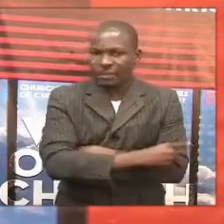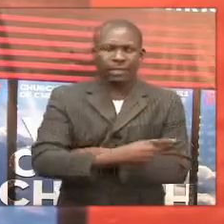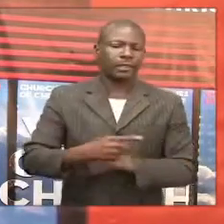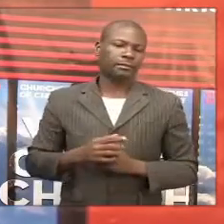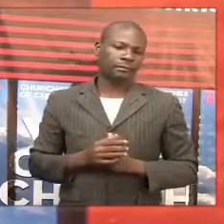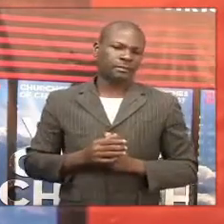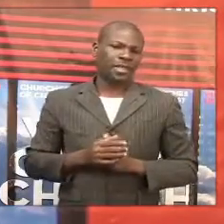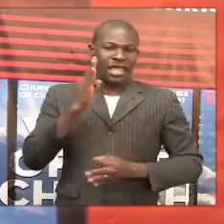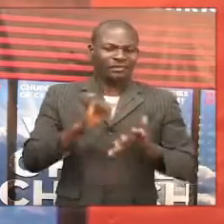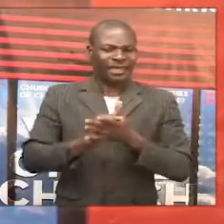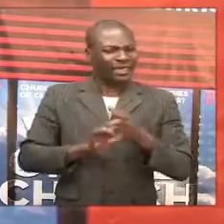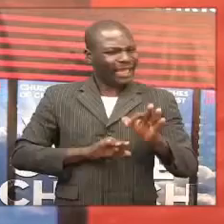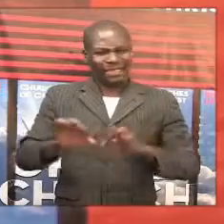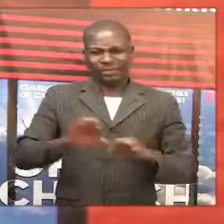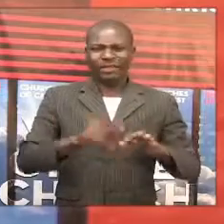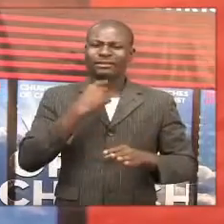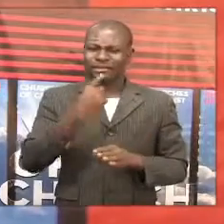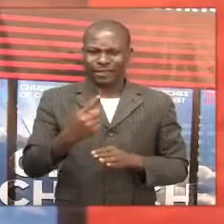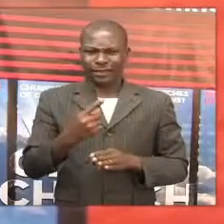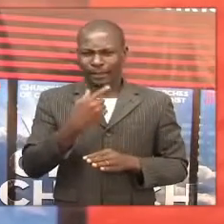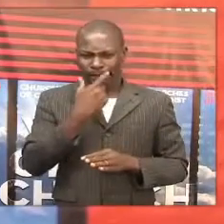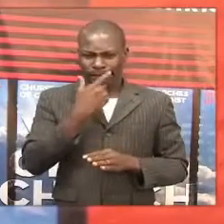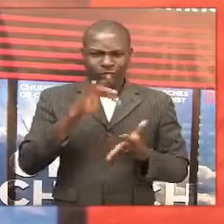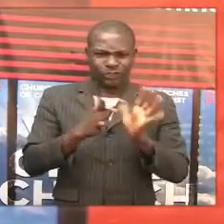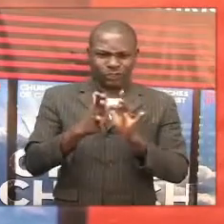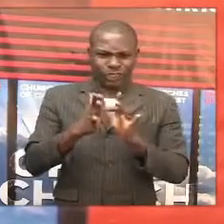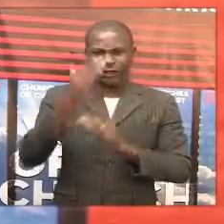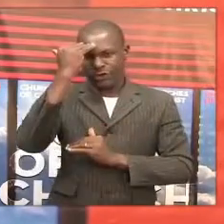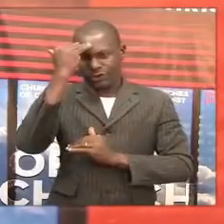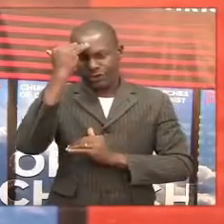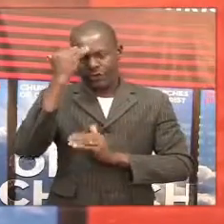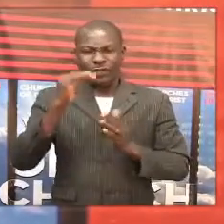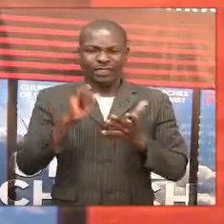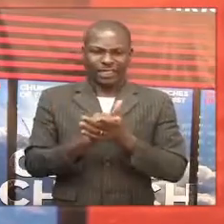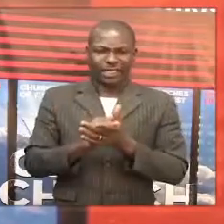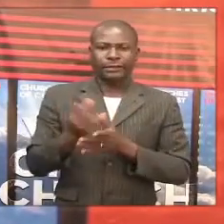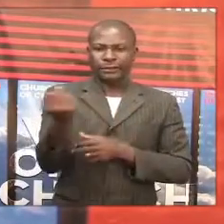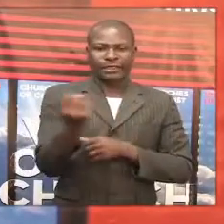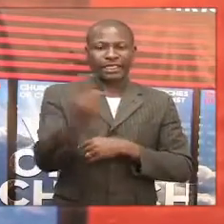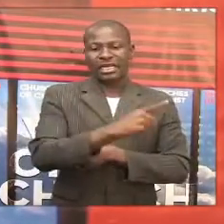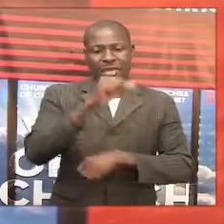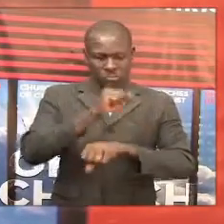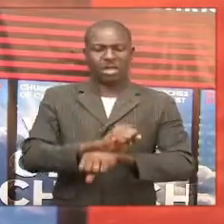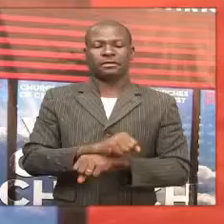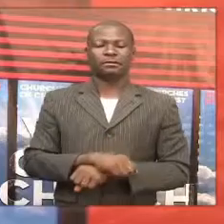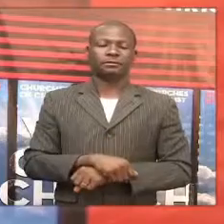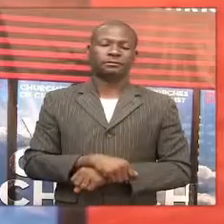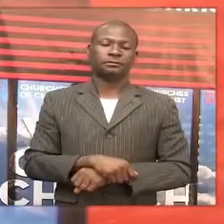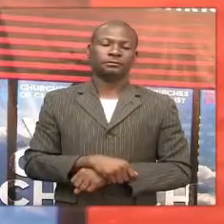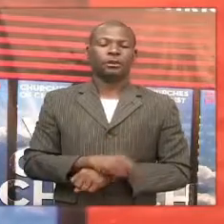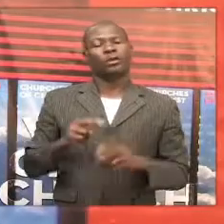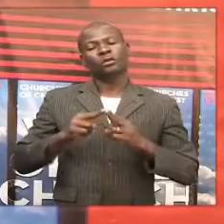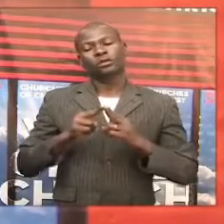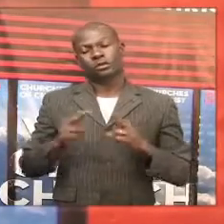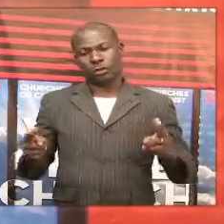mu a omo se yesu kranim se homeda ne ye adwuma enti wase